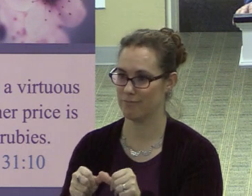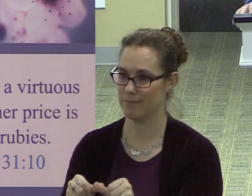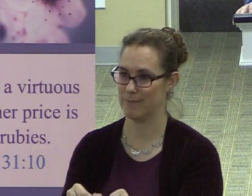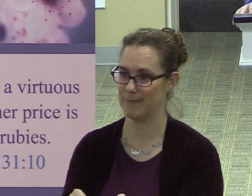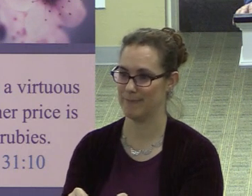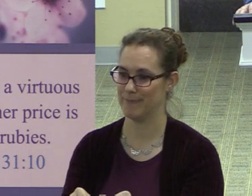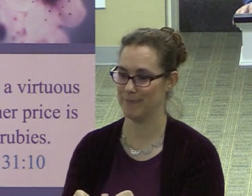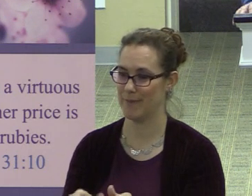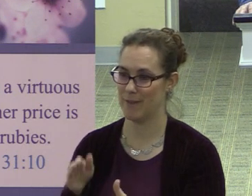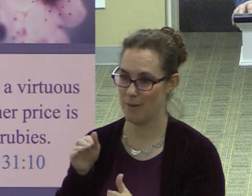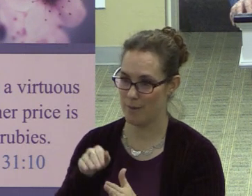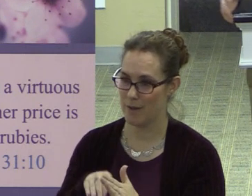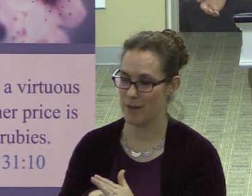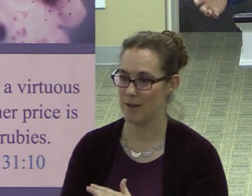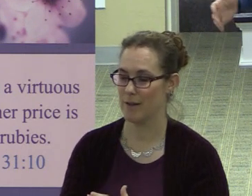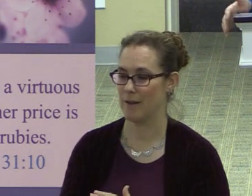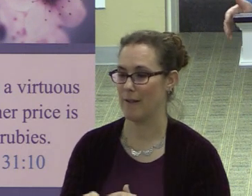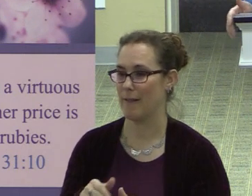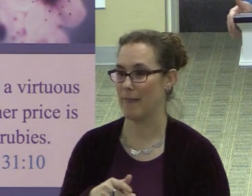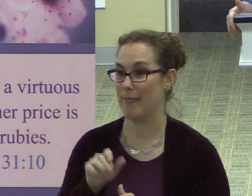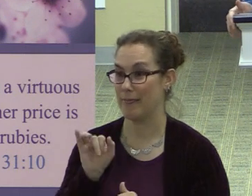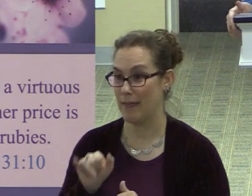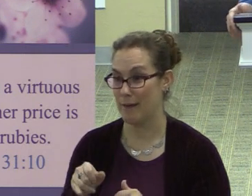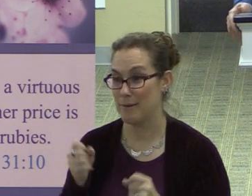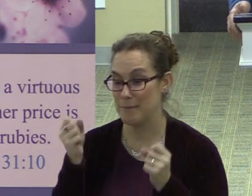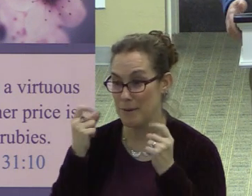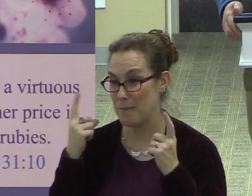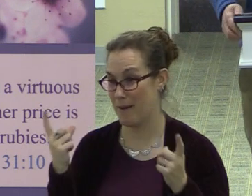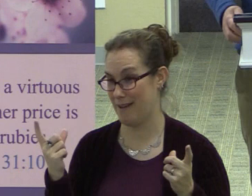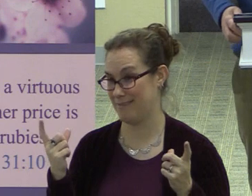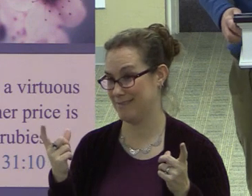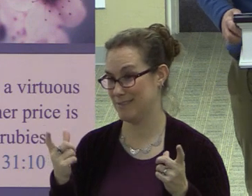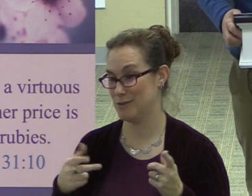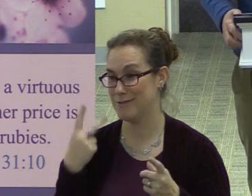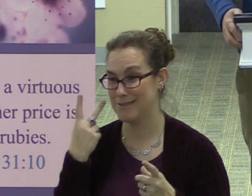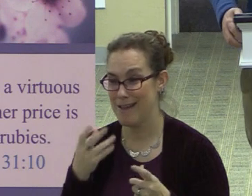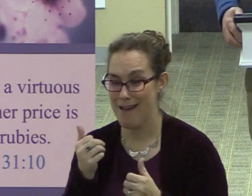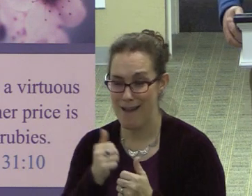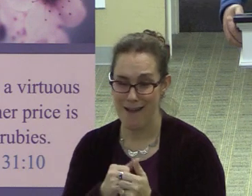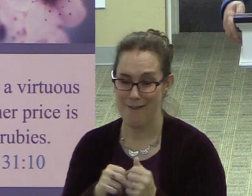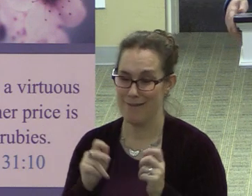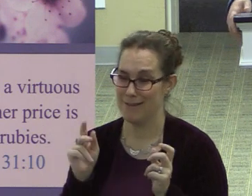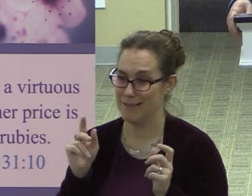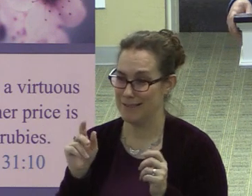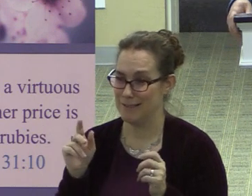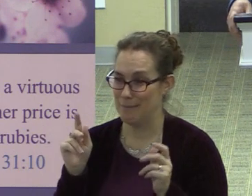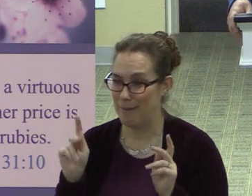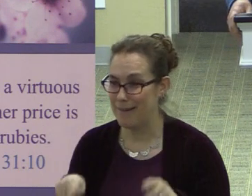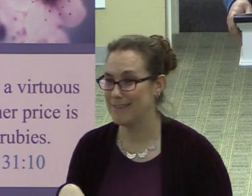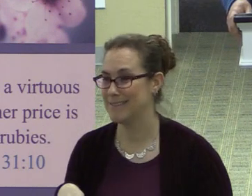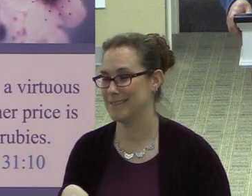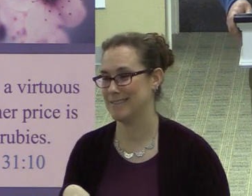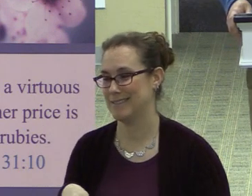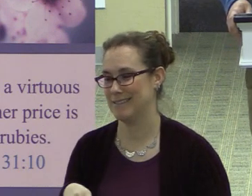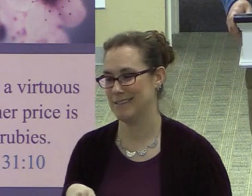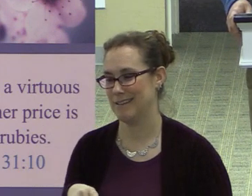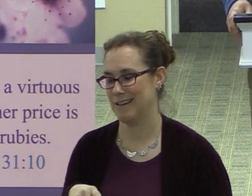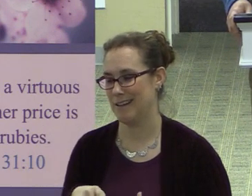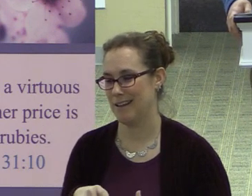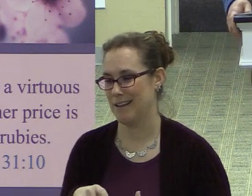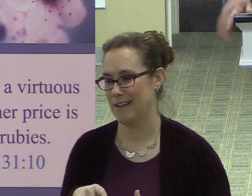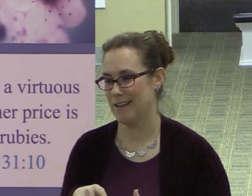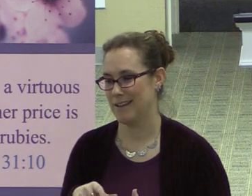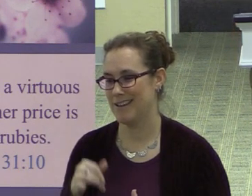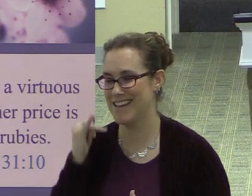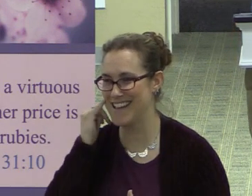And they head in. I mean, that would be amazing. I mean, you can imagine every single one. I mean, again, if the